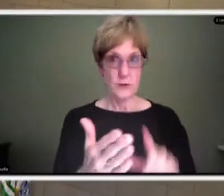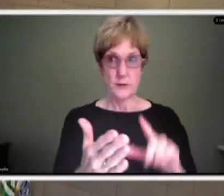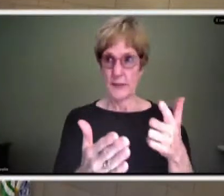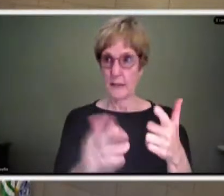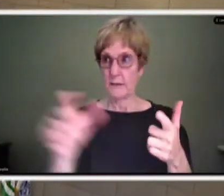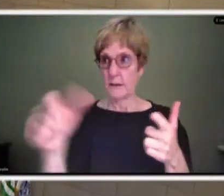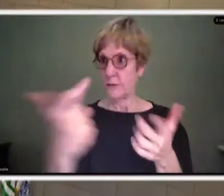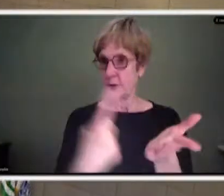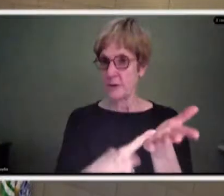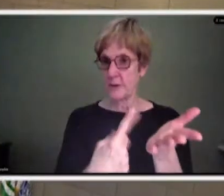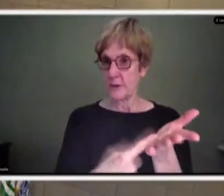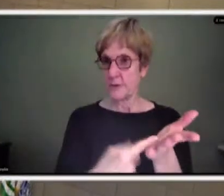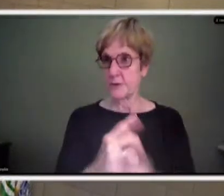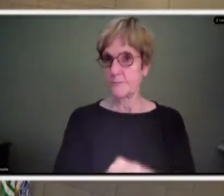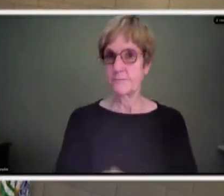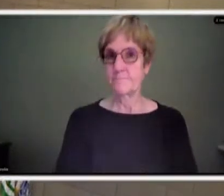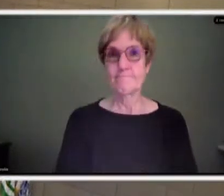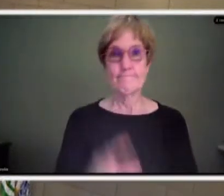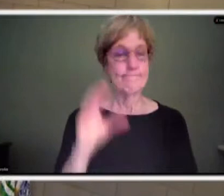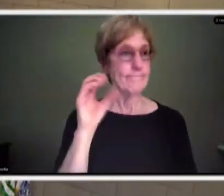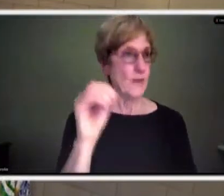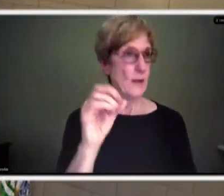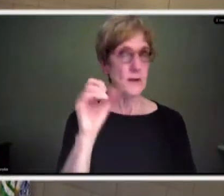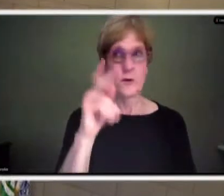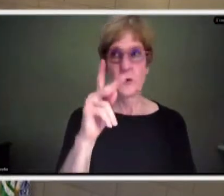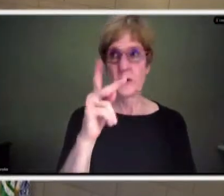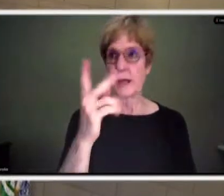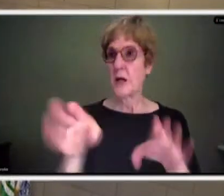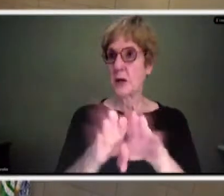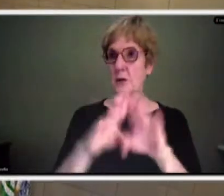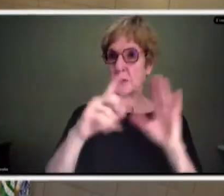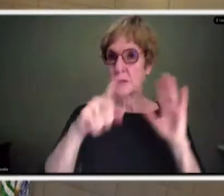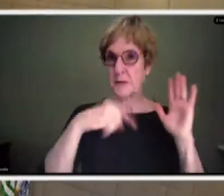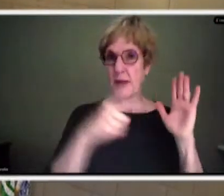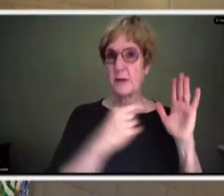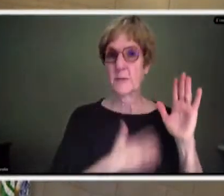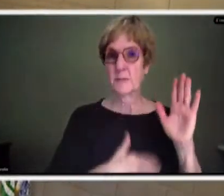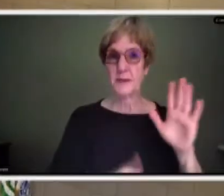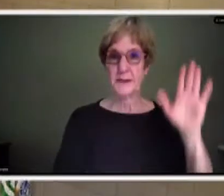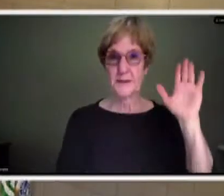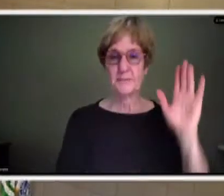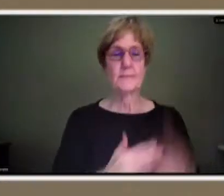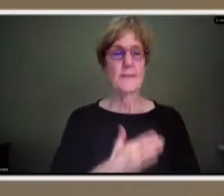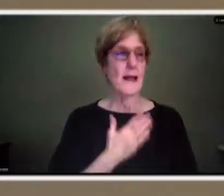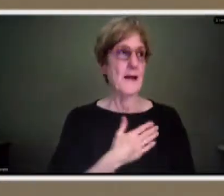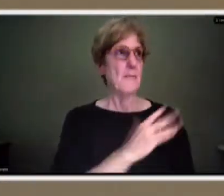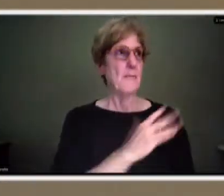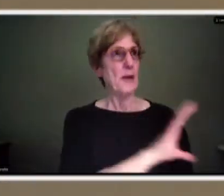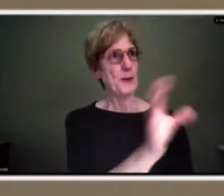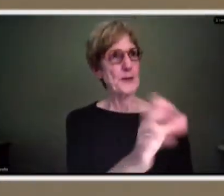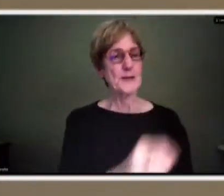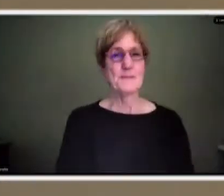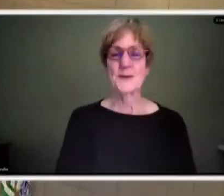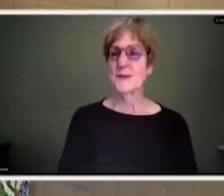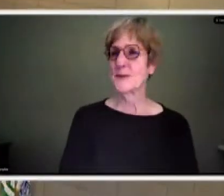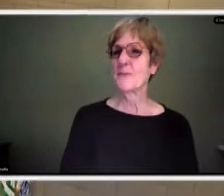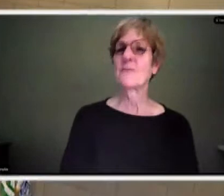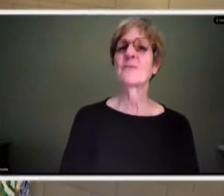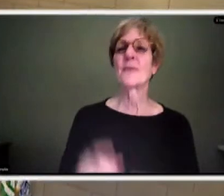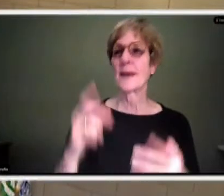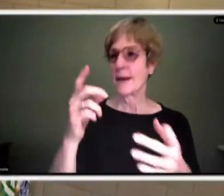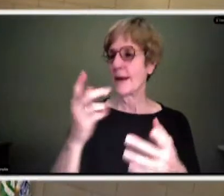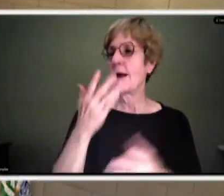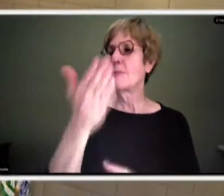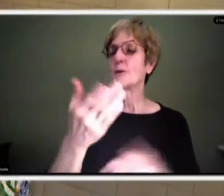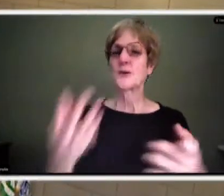discussion? None. All in favor of closing the public hearing, please raise your hand. Merry Christmas. That's unanimous. You have a motion to adjourn.